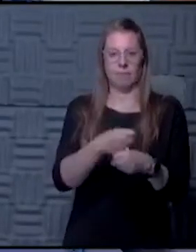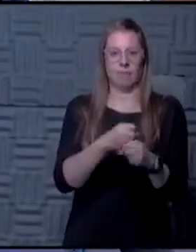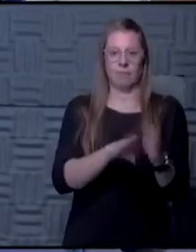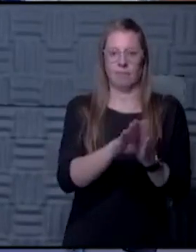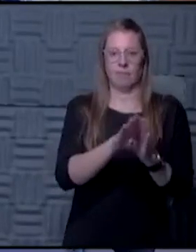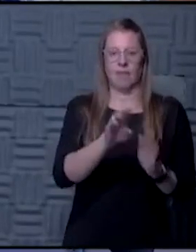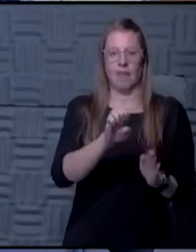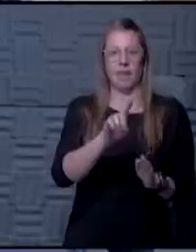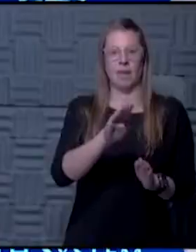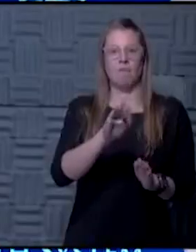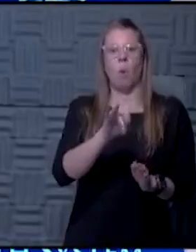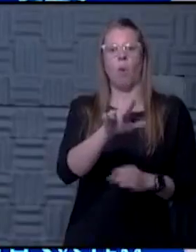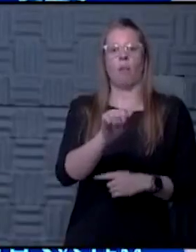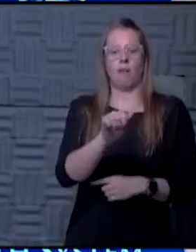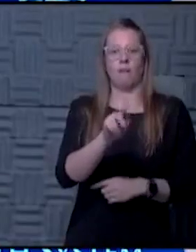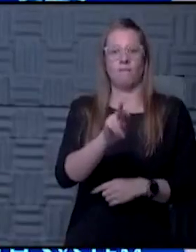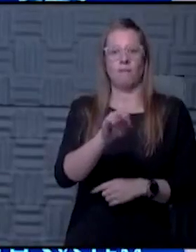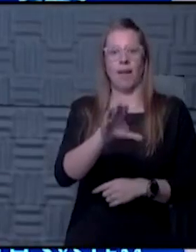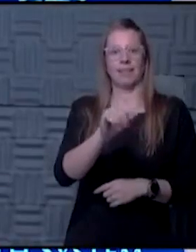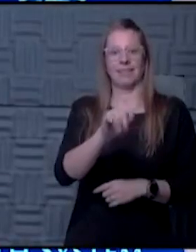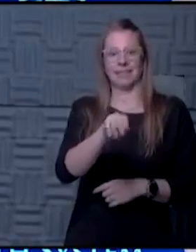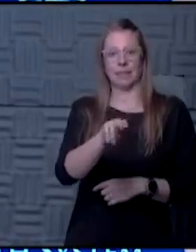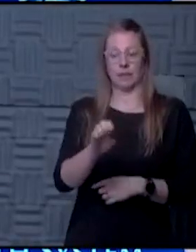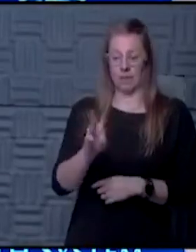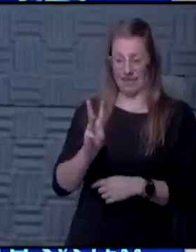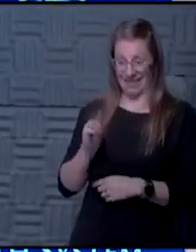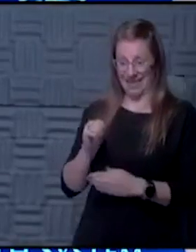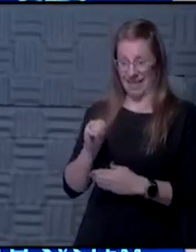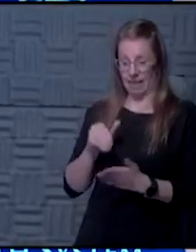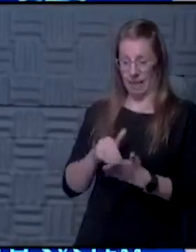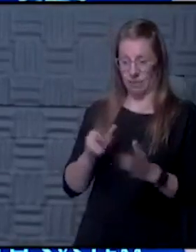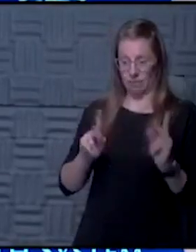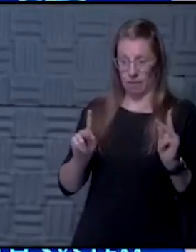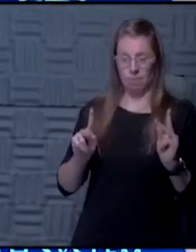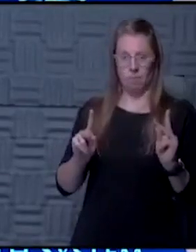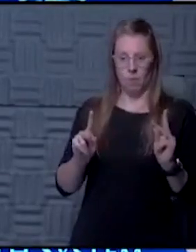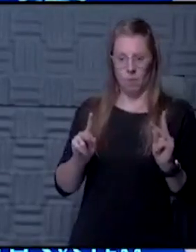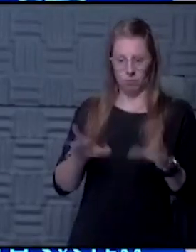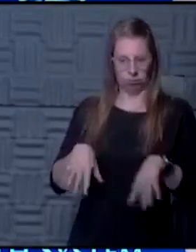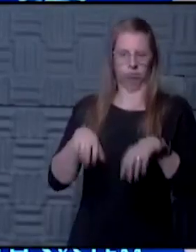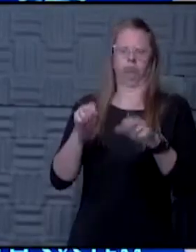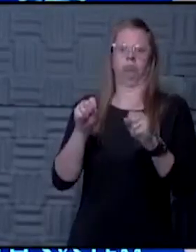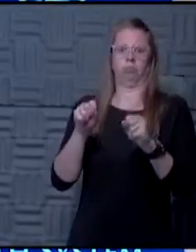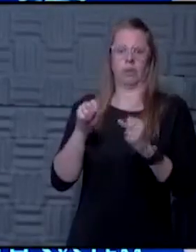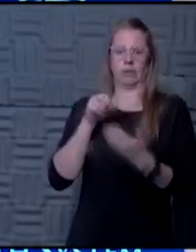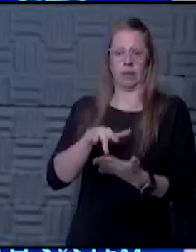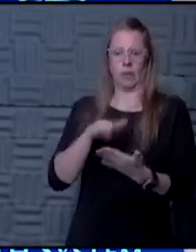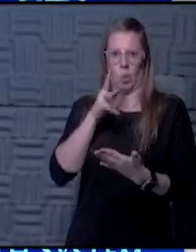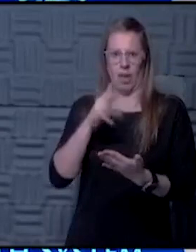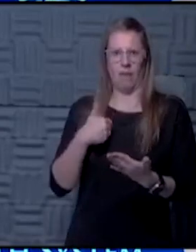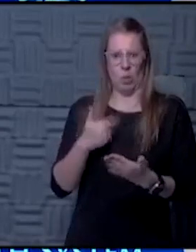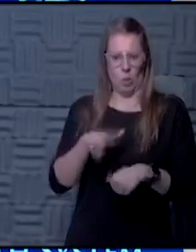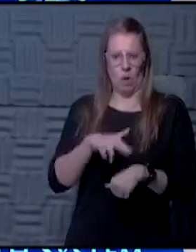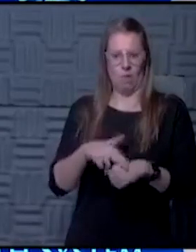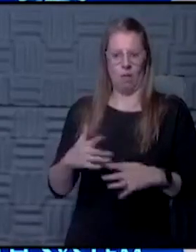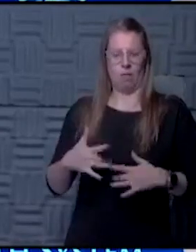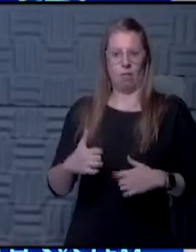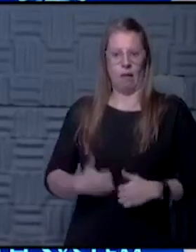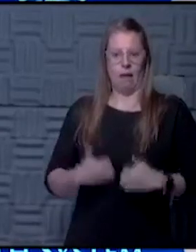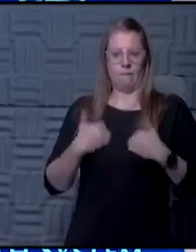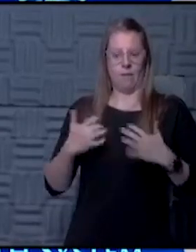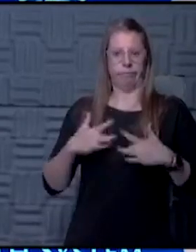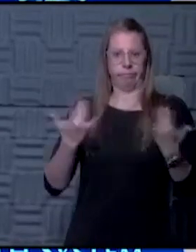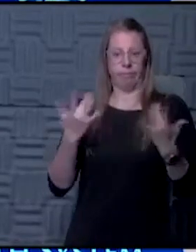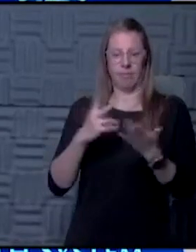relatively safe in that regard. And anytime you have a population of 60,000 people undergoing a study, they're going to have normal life events. Yeah. The question is, did